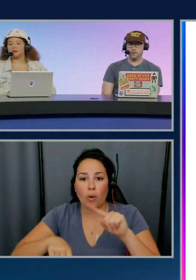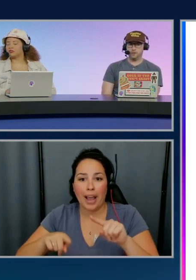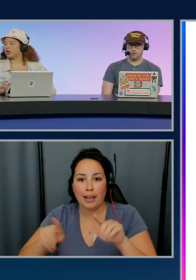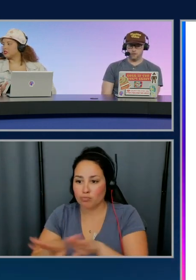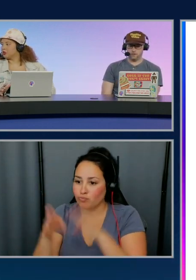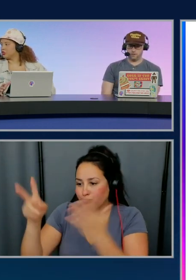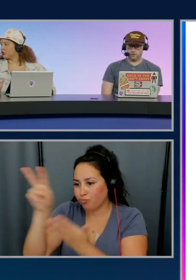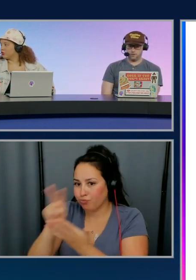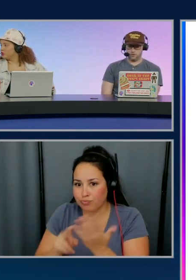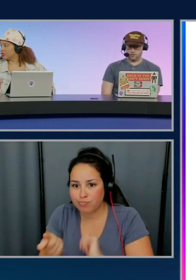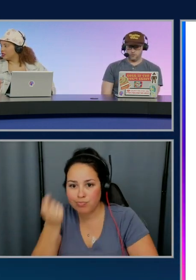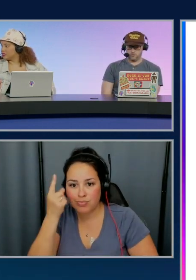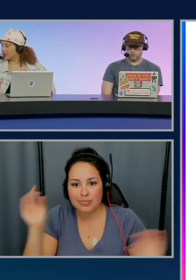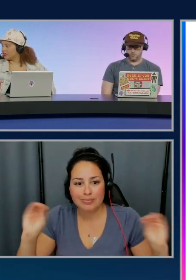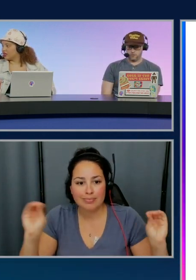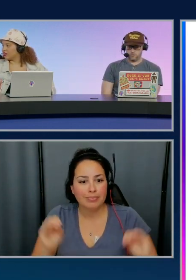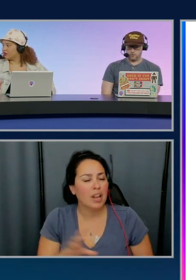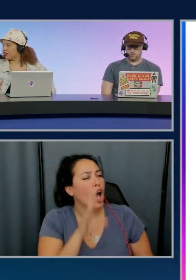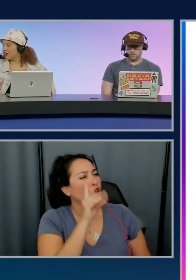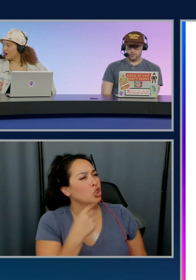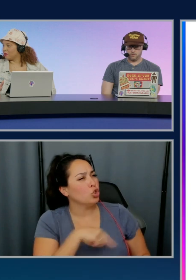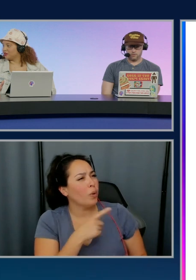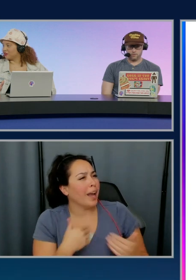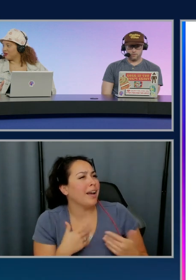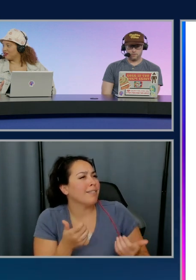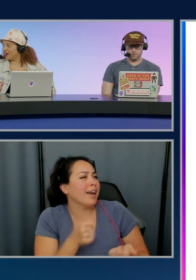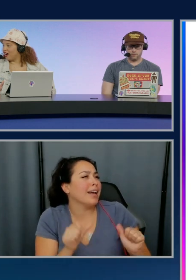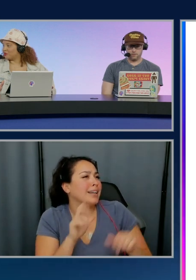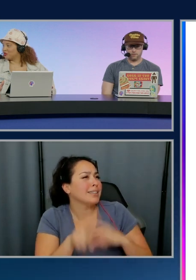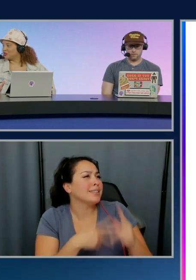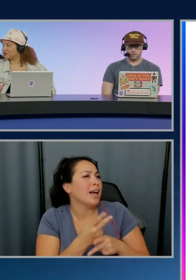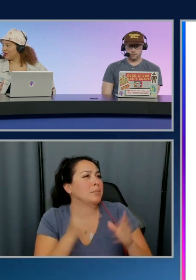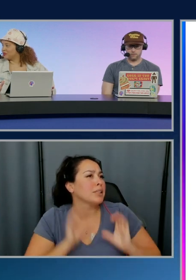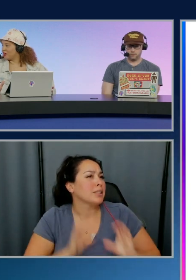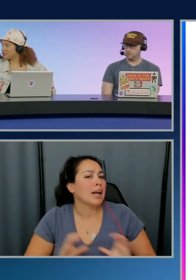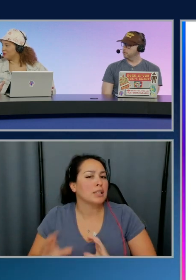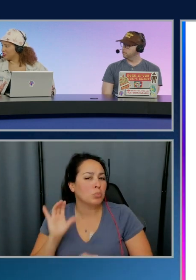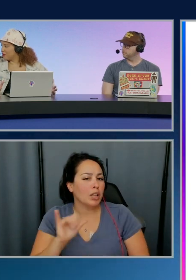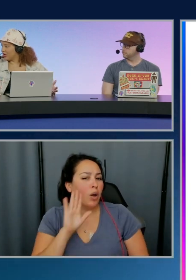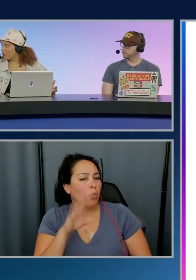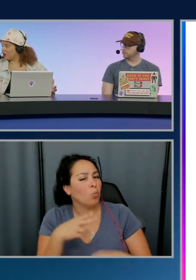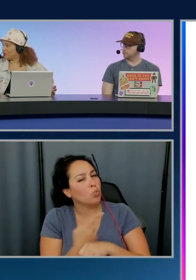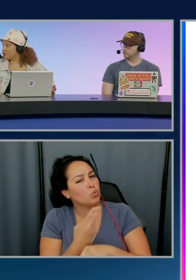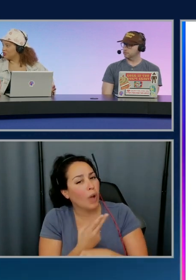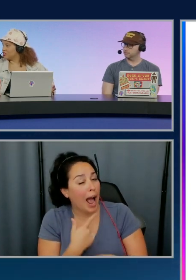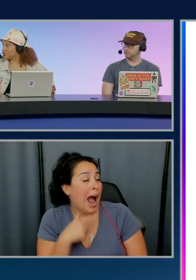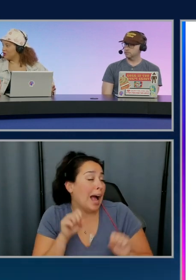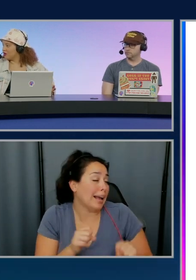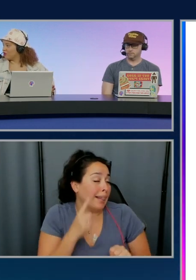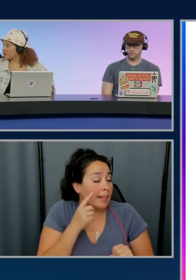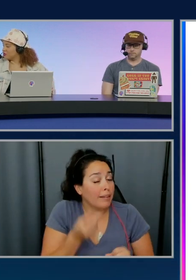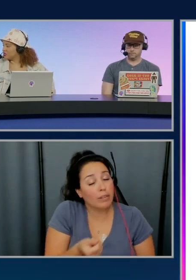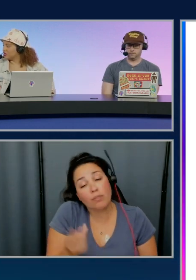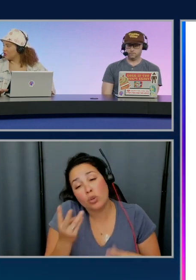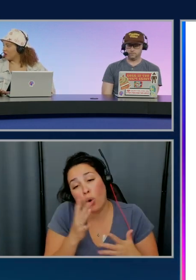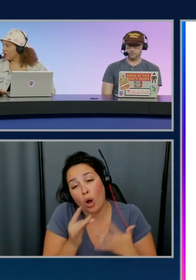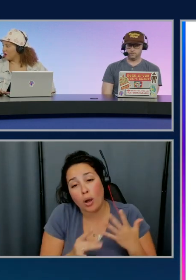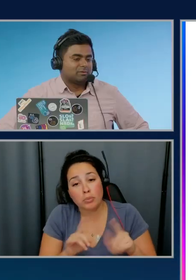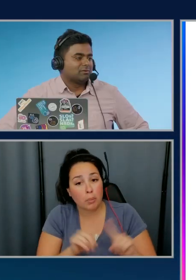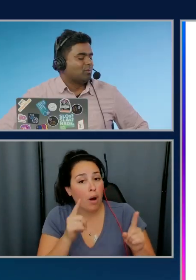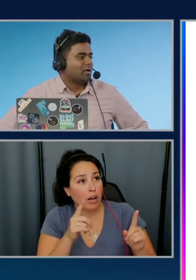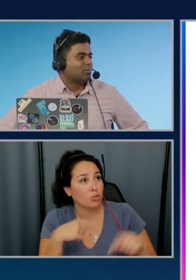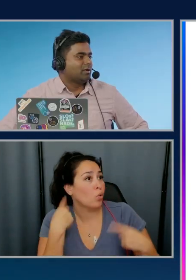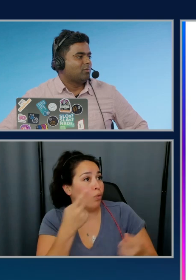any types of customers that are using this? I could think of a couple of different options of types of customers that might want to use this, but what have you seen so